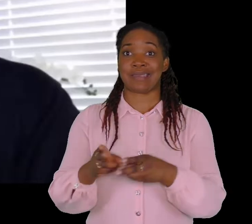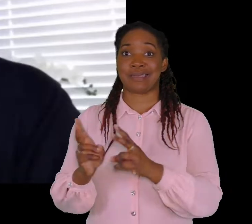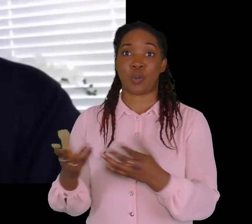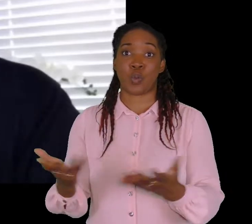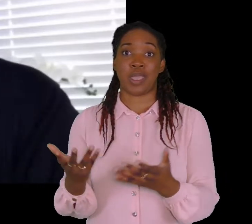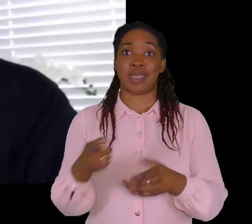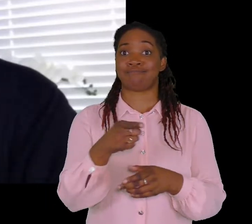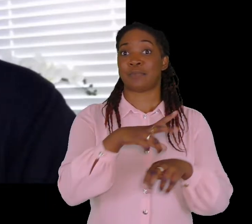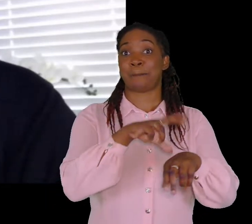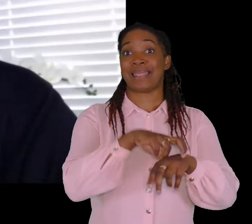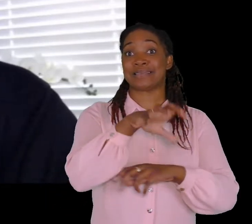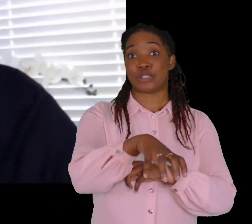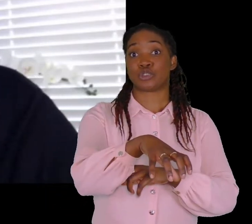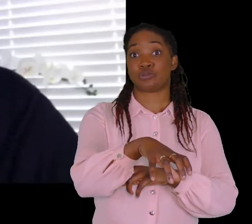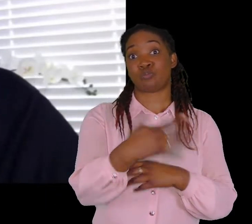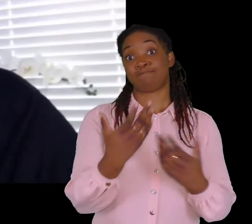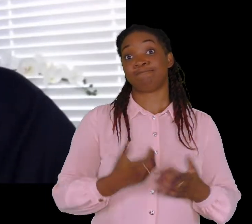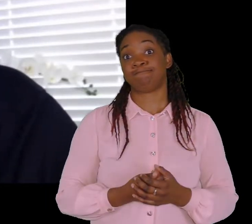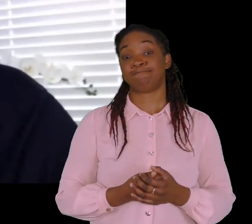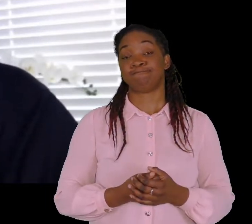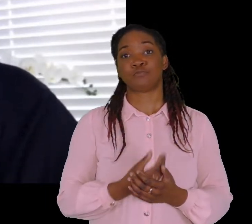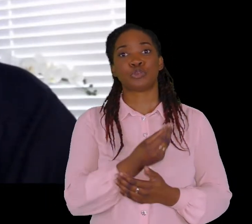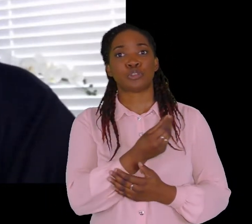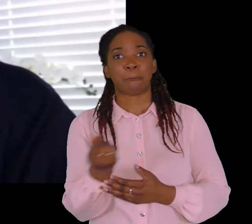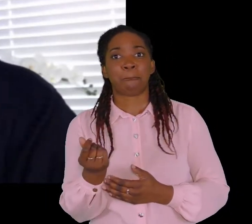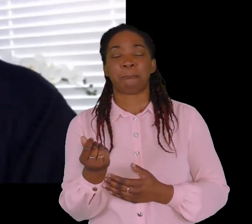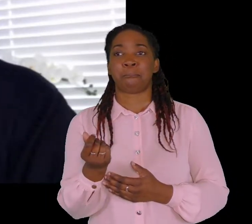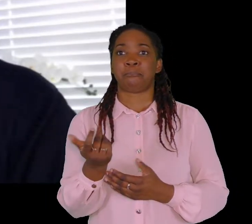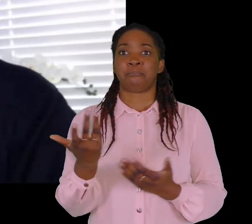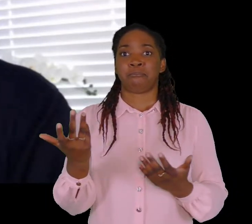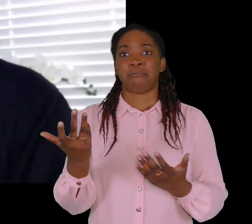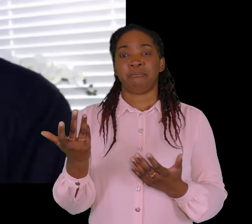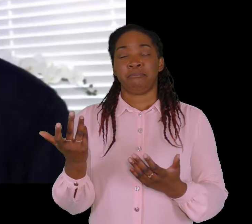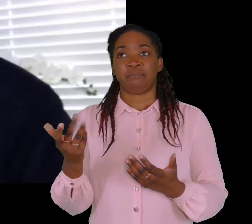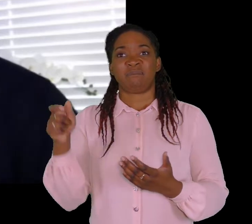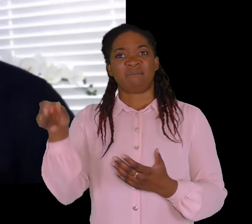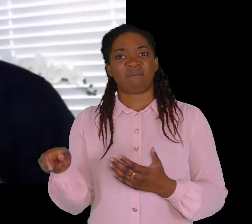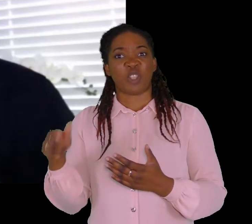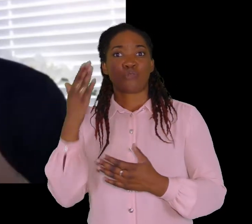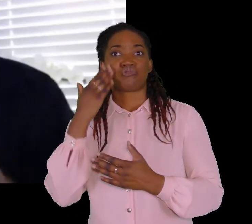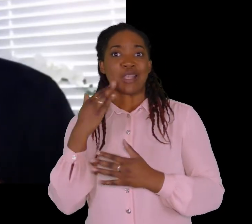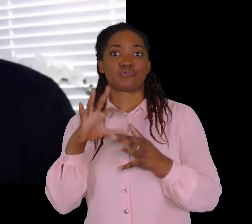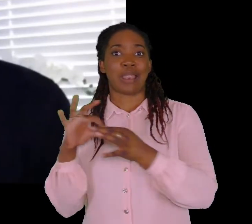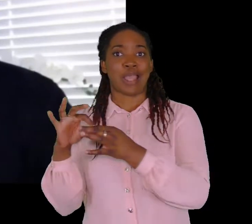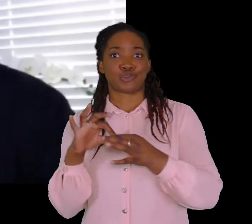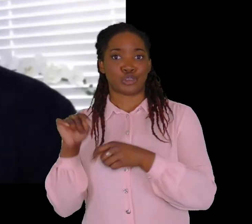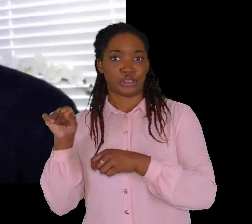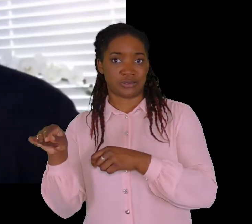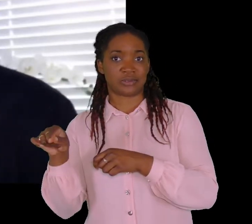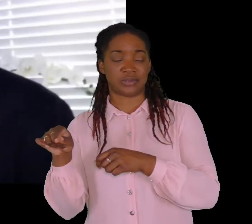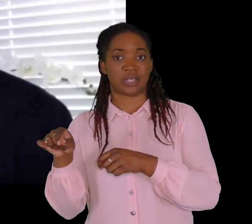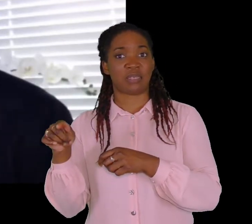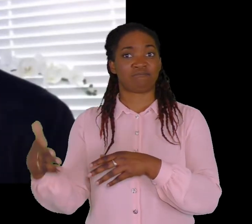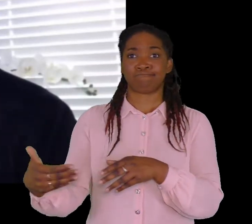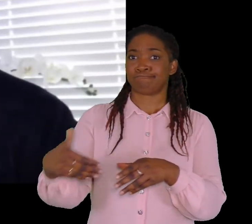So someone like A. Shivanandan and the Institute of Race Relations was part of that structure that